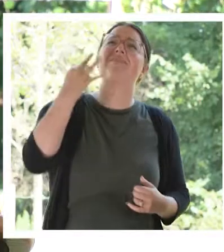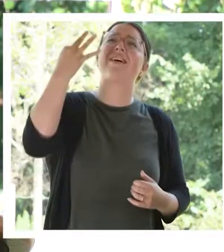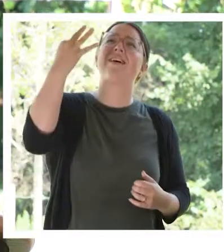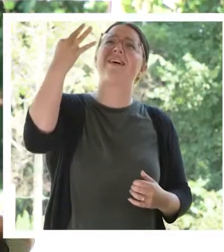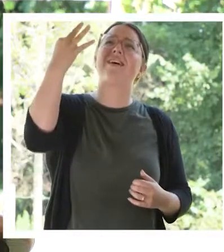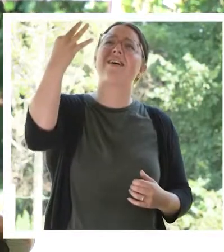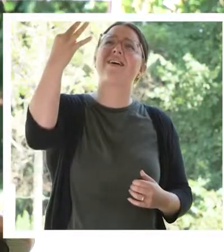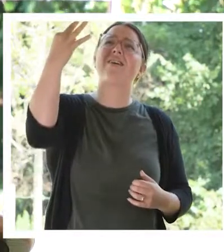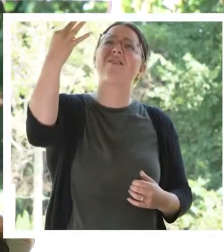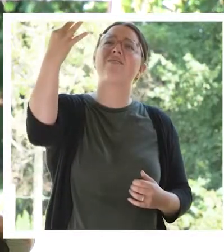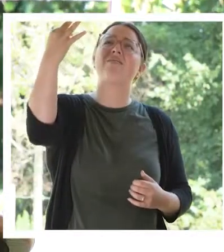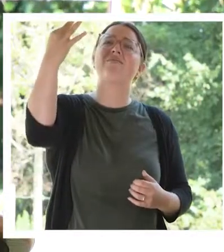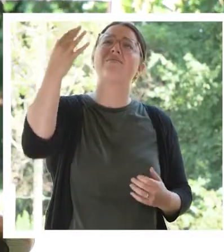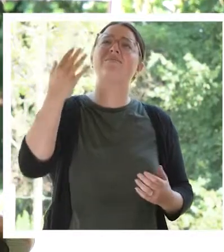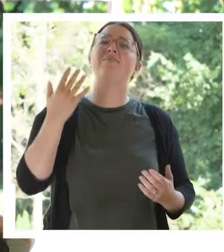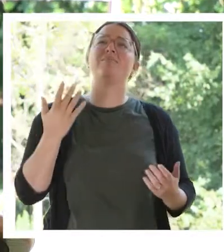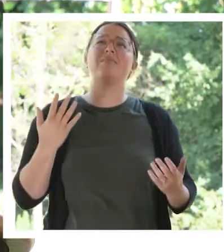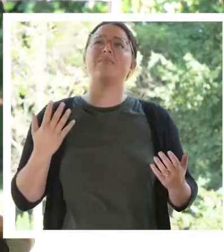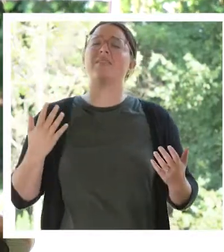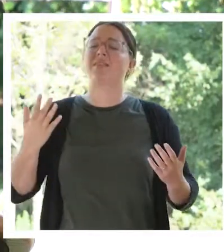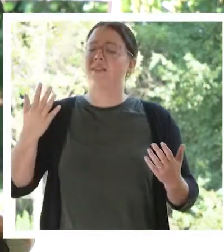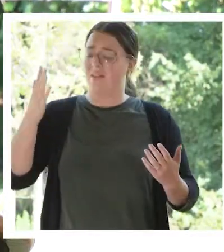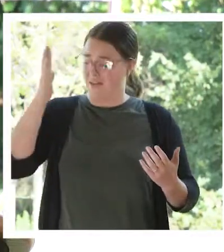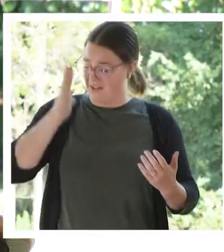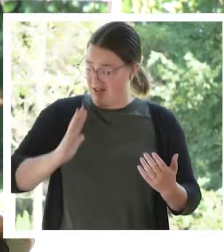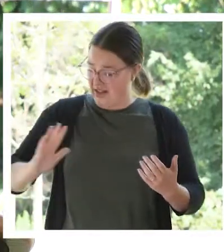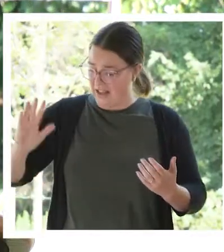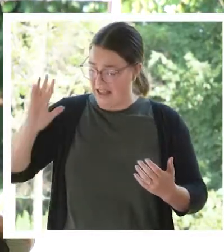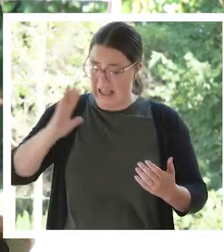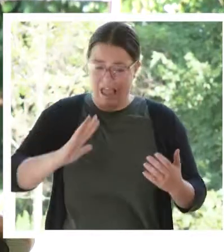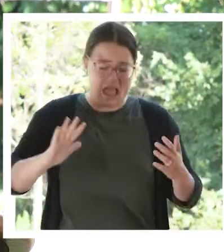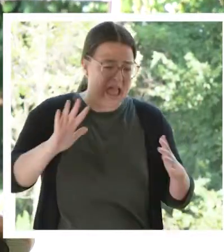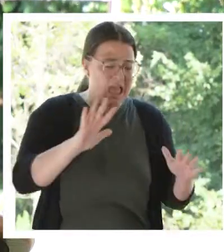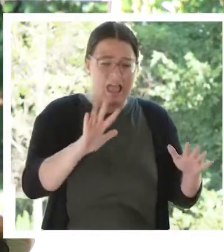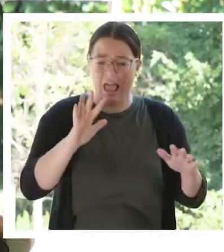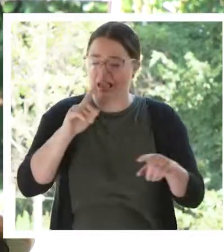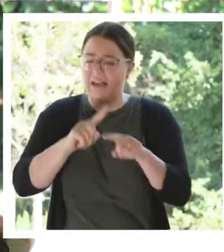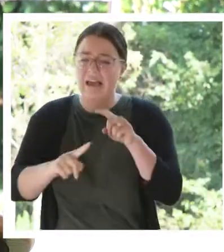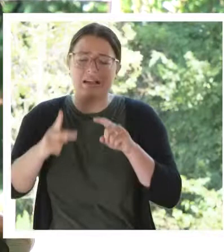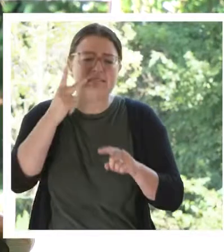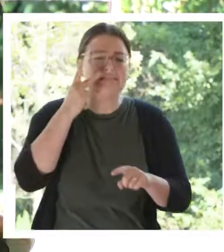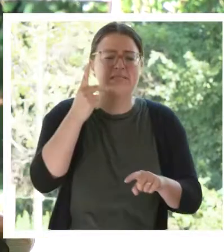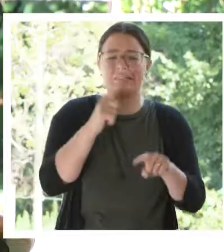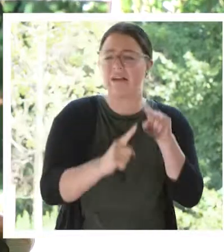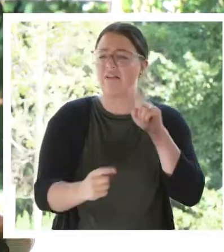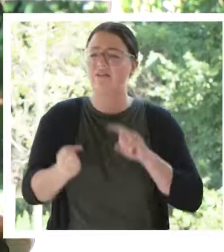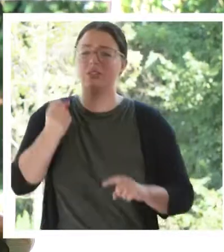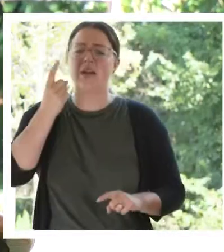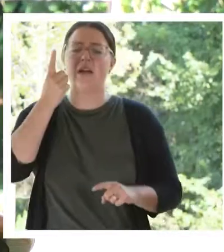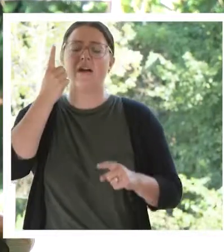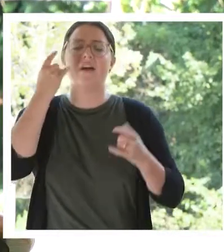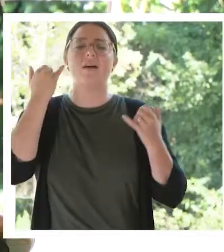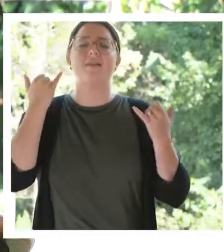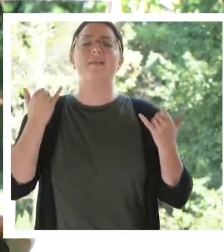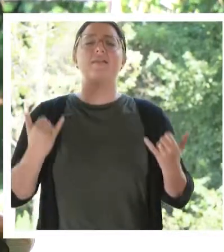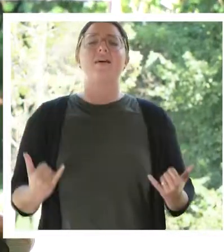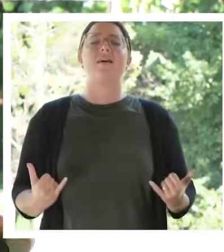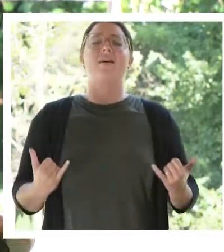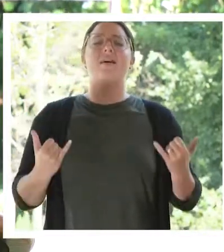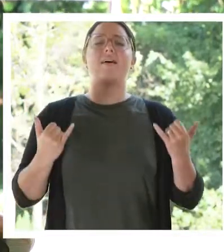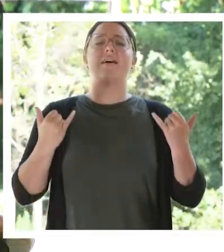I'm found, was blind,